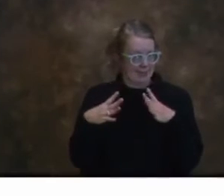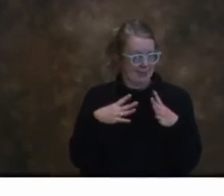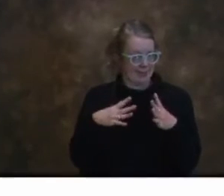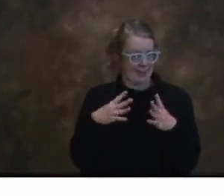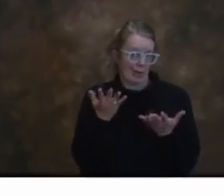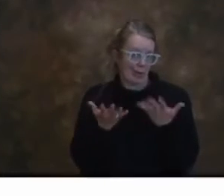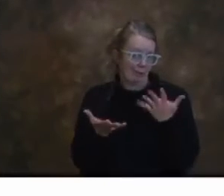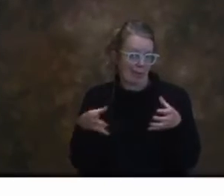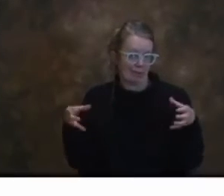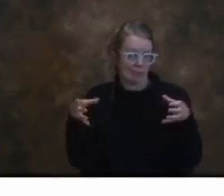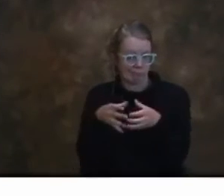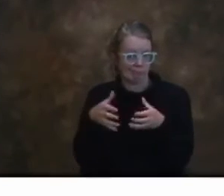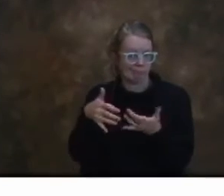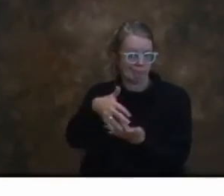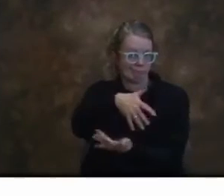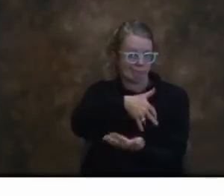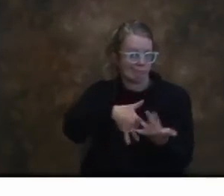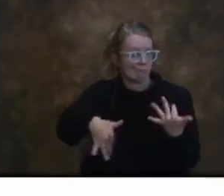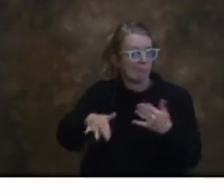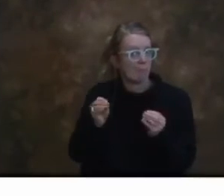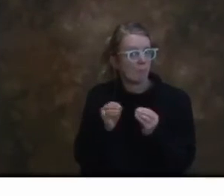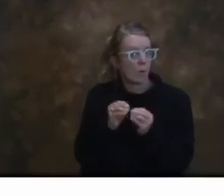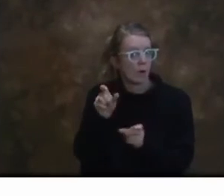folks, and folks might,